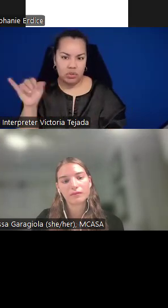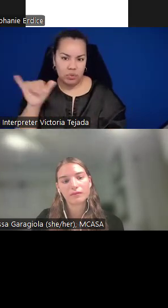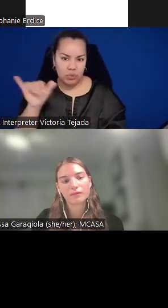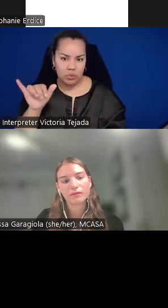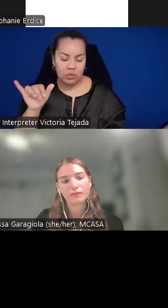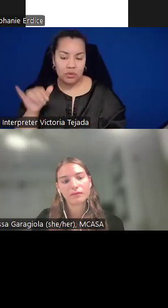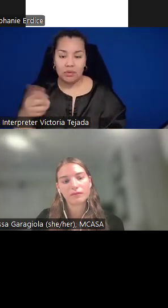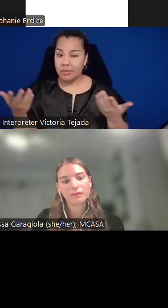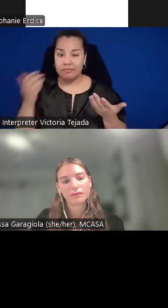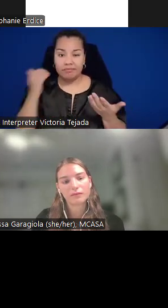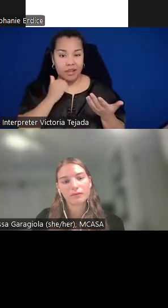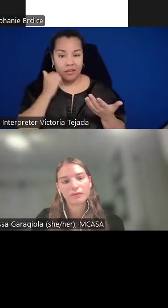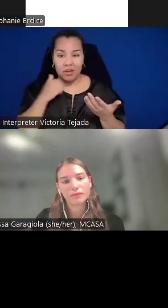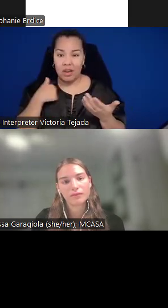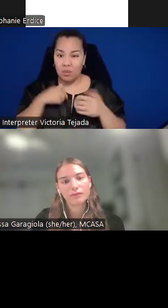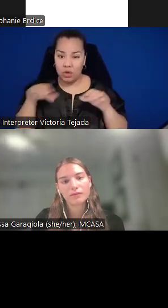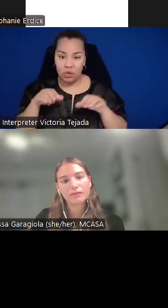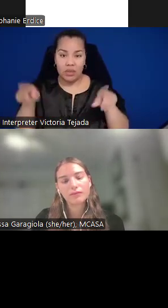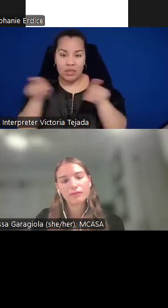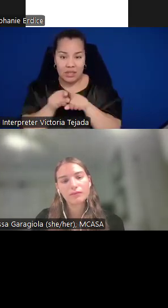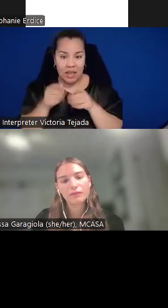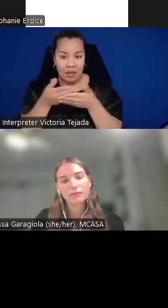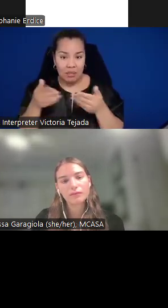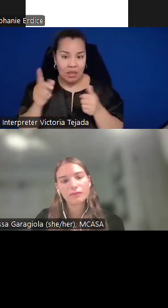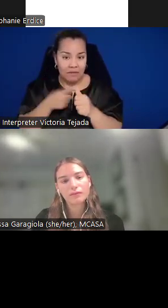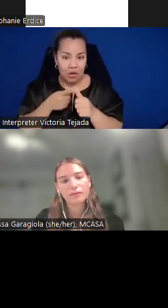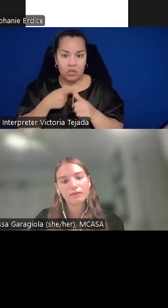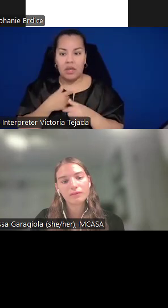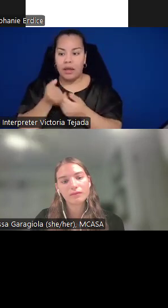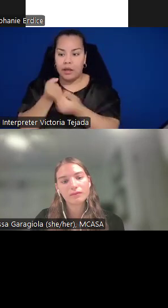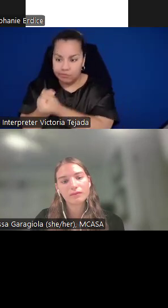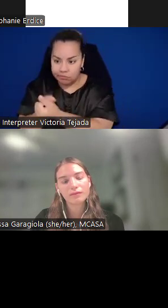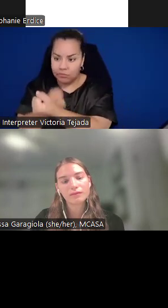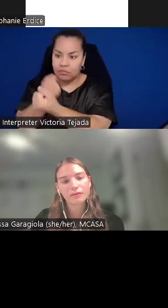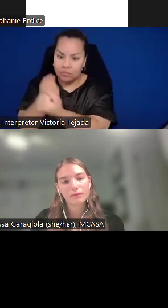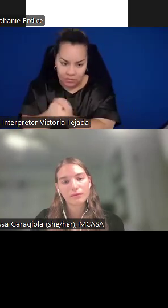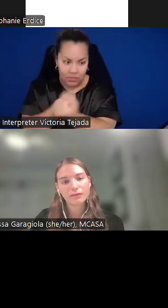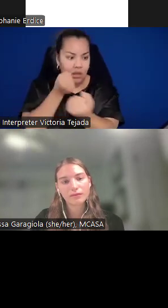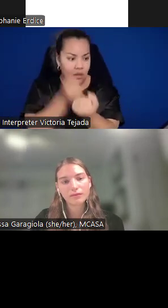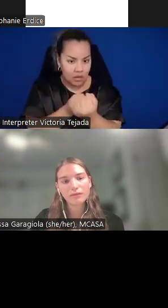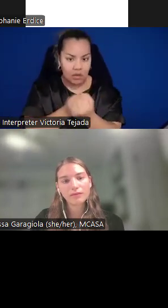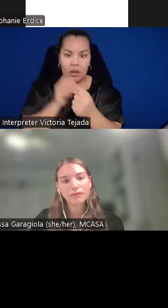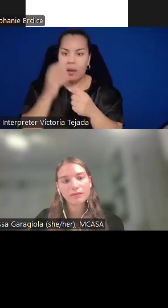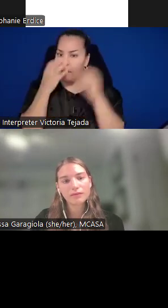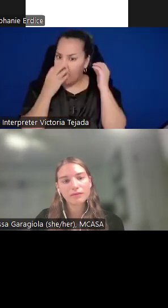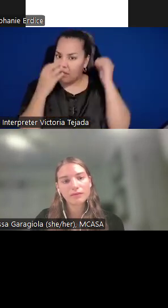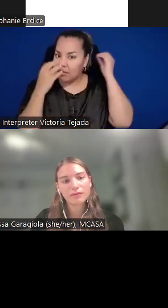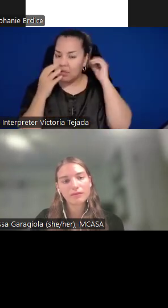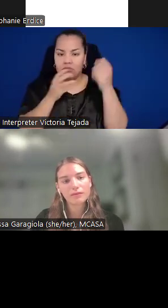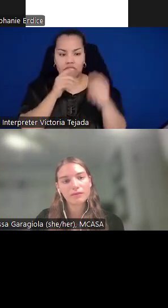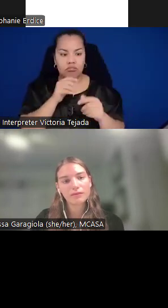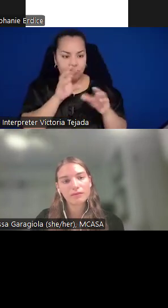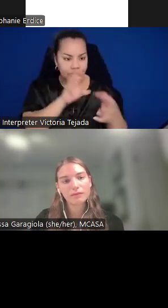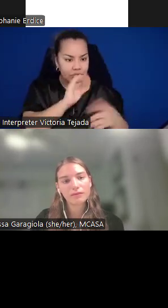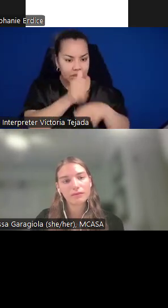And yet every single day we do the same thing. I put your mask on you, and your mask on you, and your mask on you. And I don't